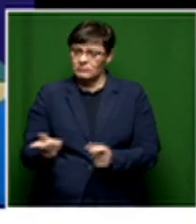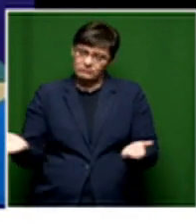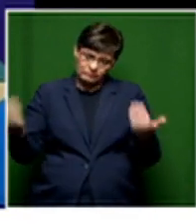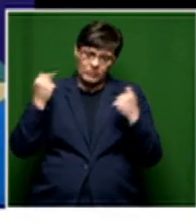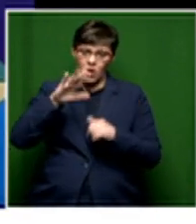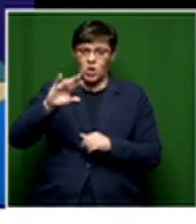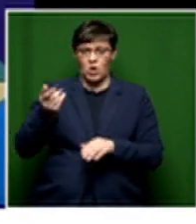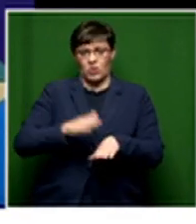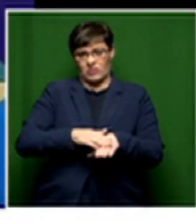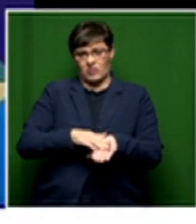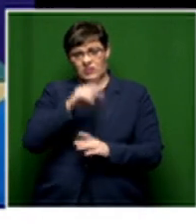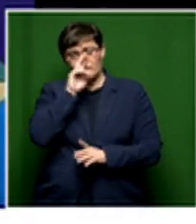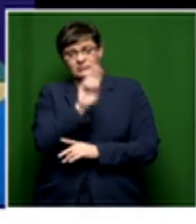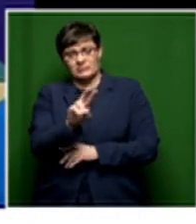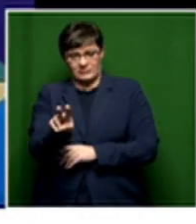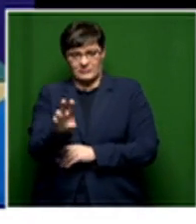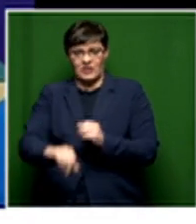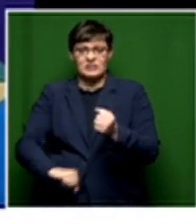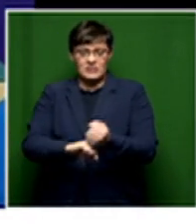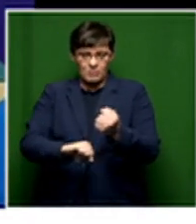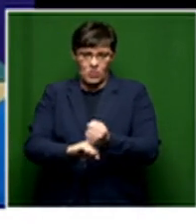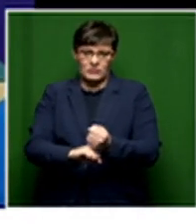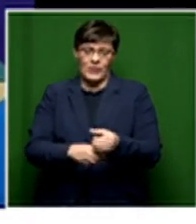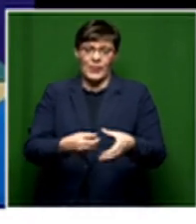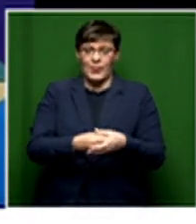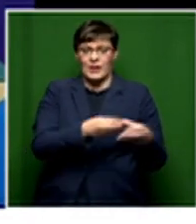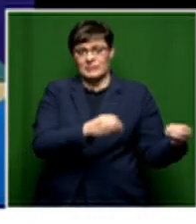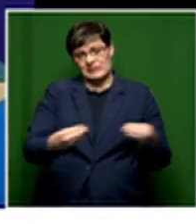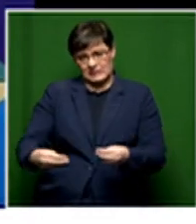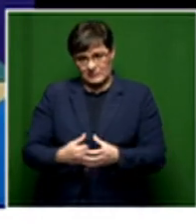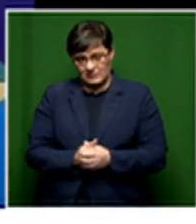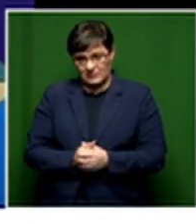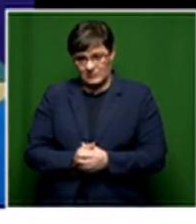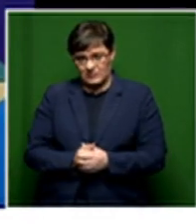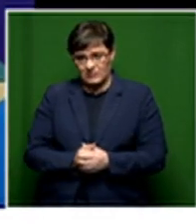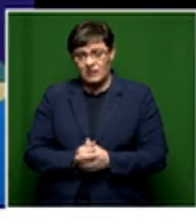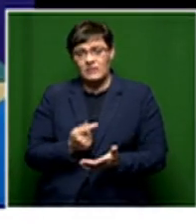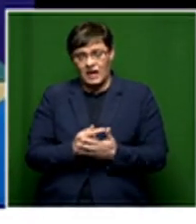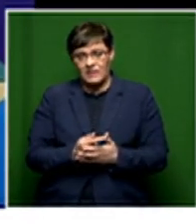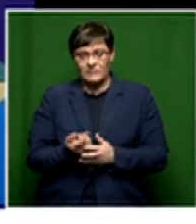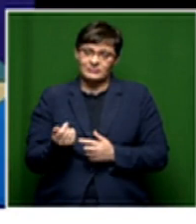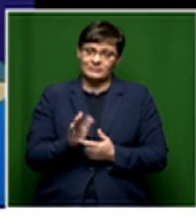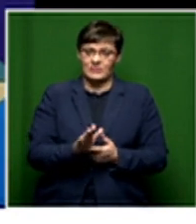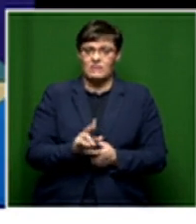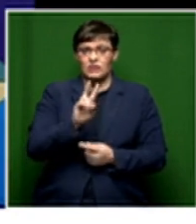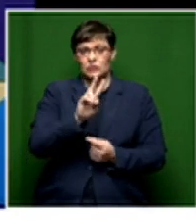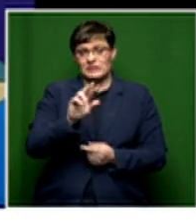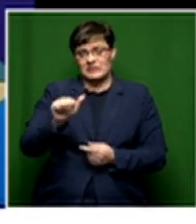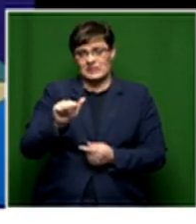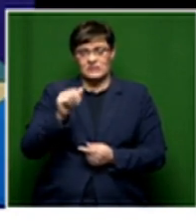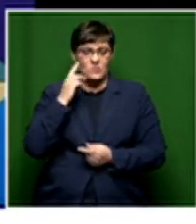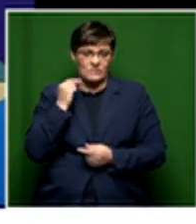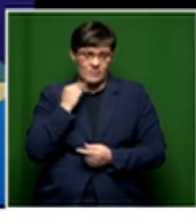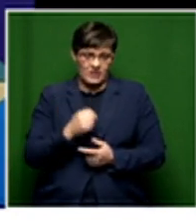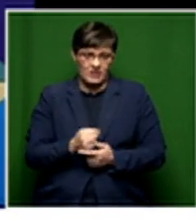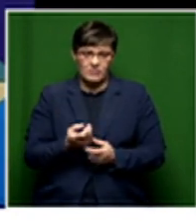and log on and come and see and support small businesses and all the businesses who've got their expo happening on the 26th of